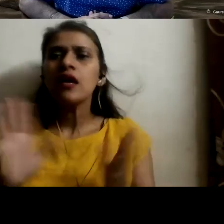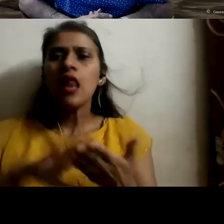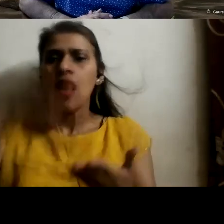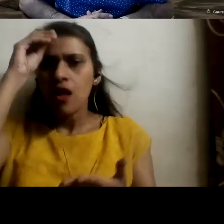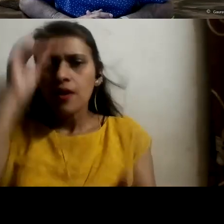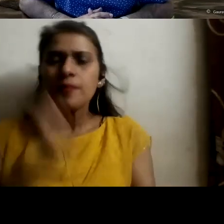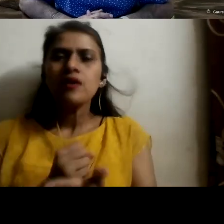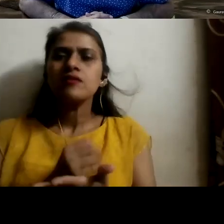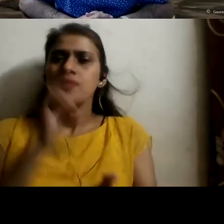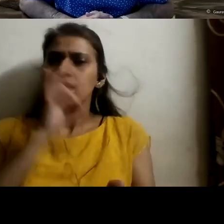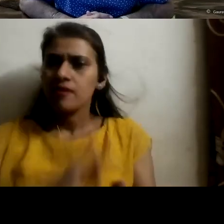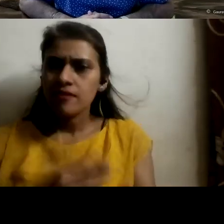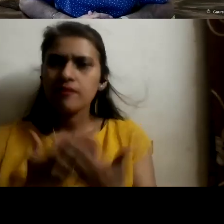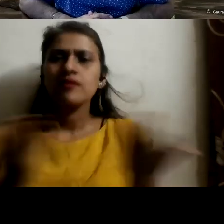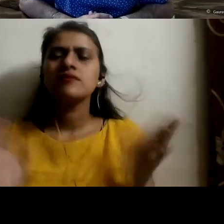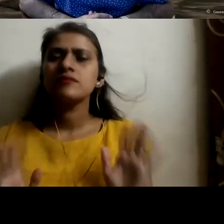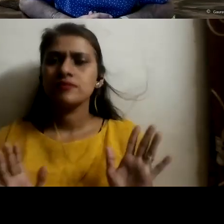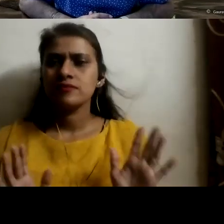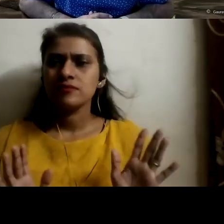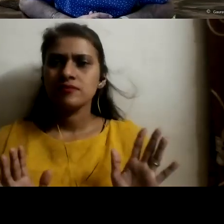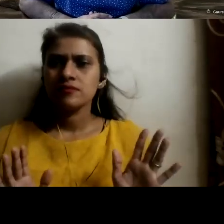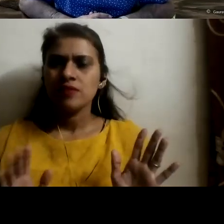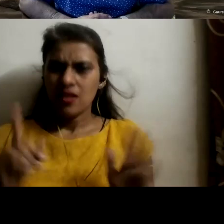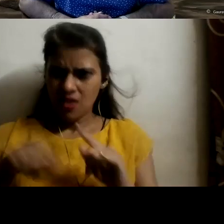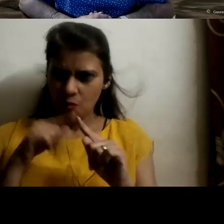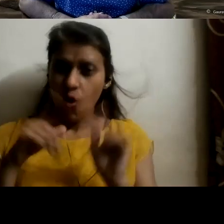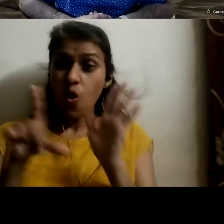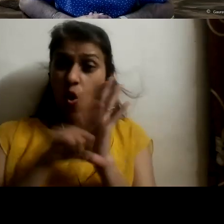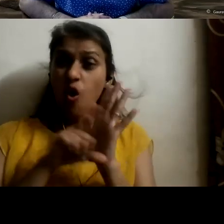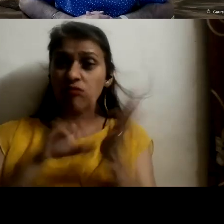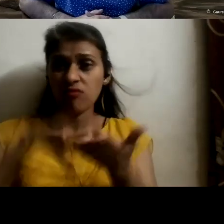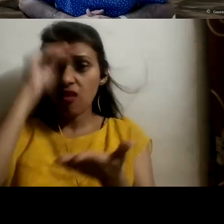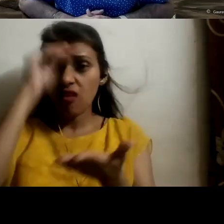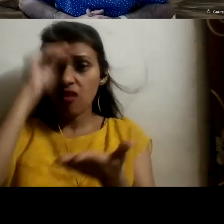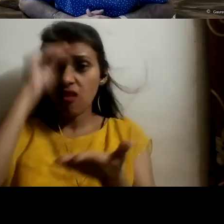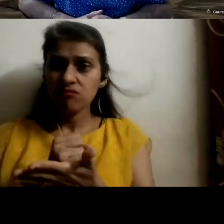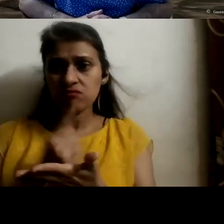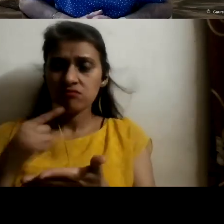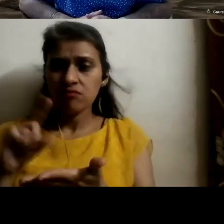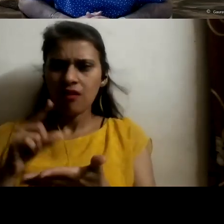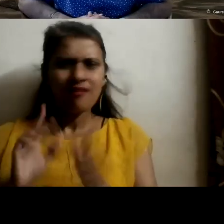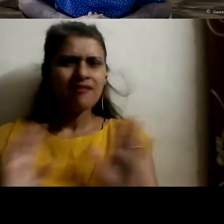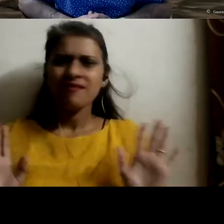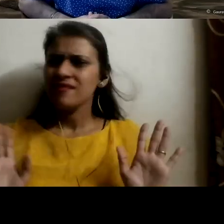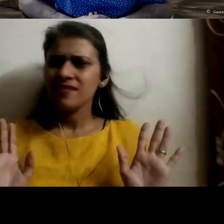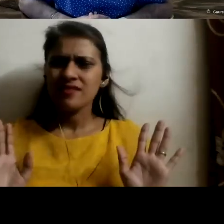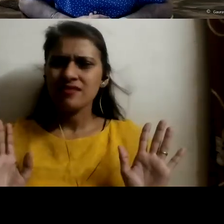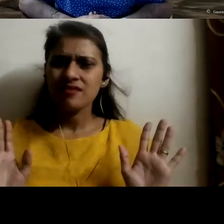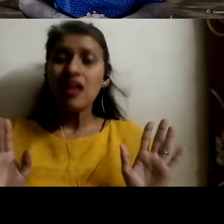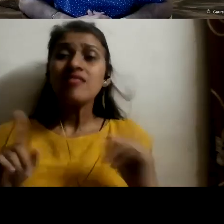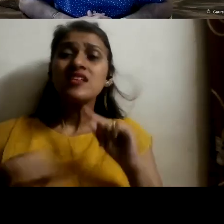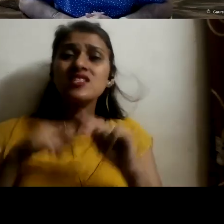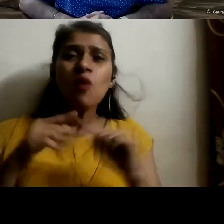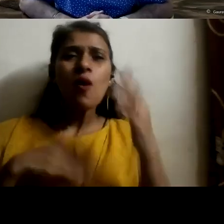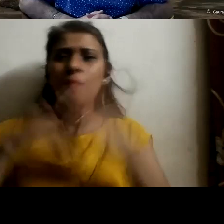right? It is not because it is a matter of law. It is not because it is a matter of design. It